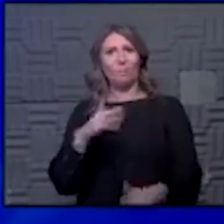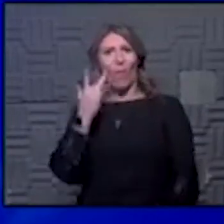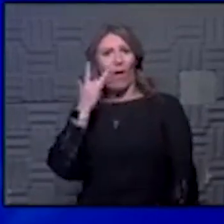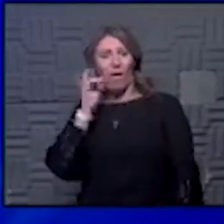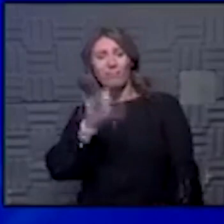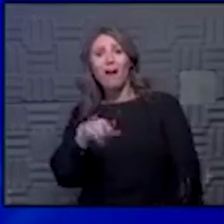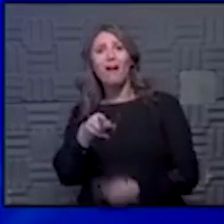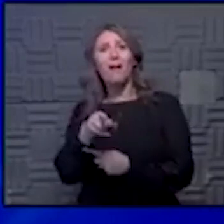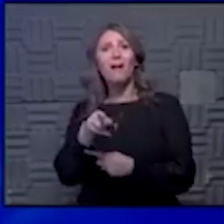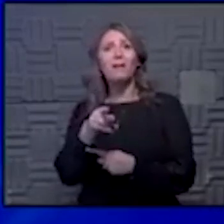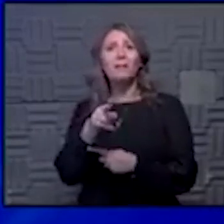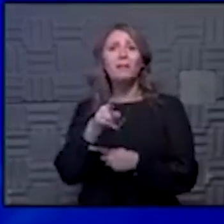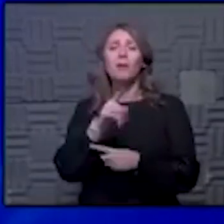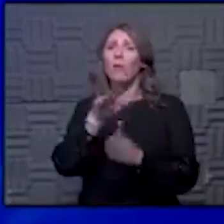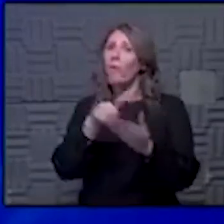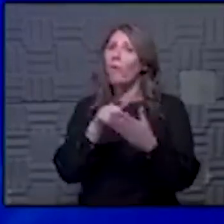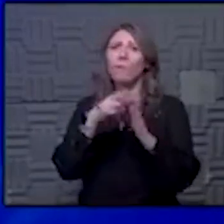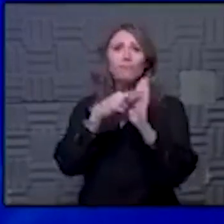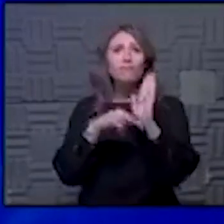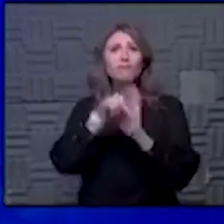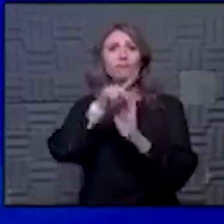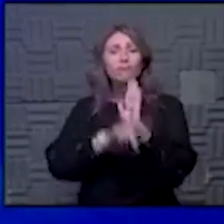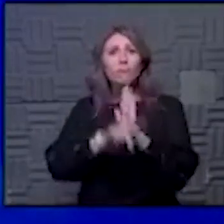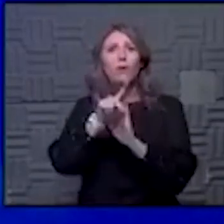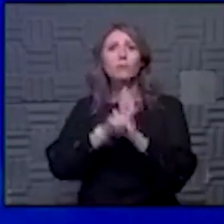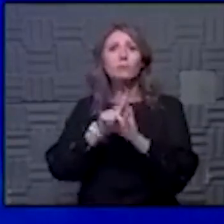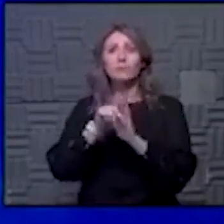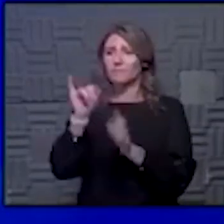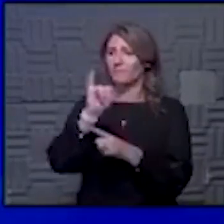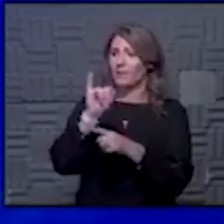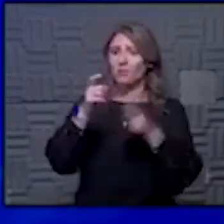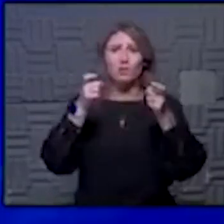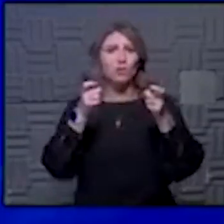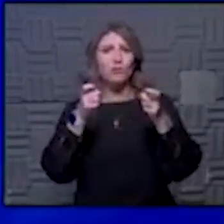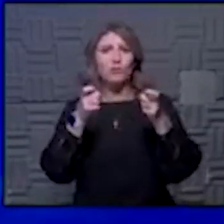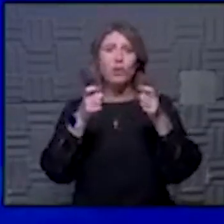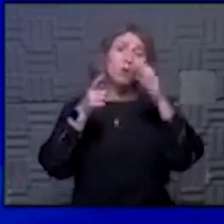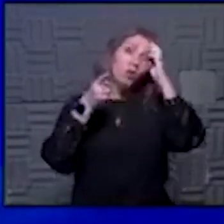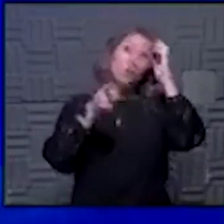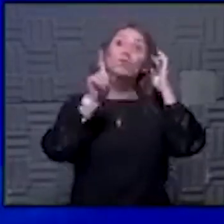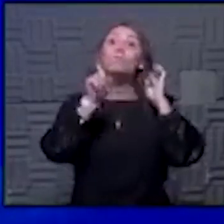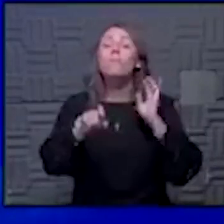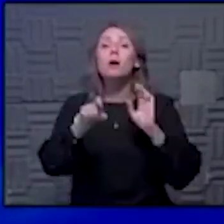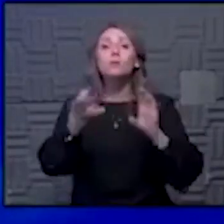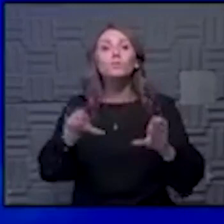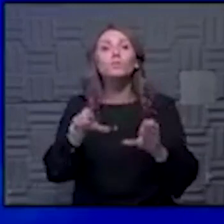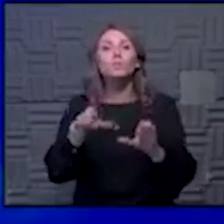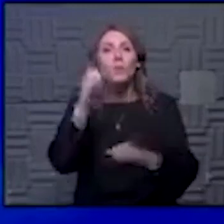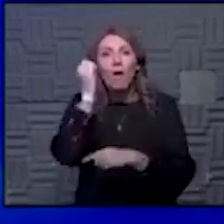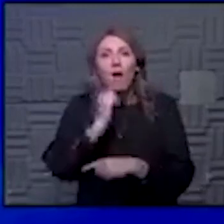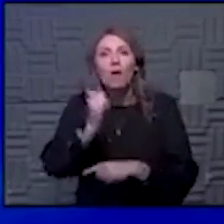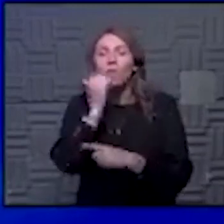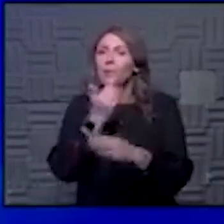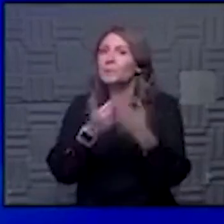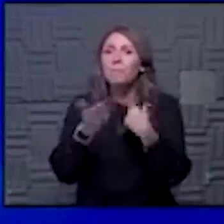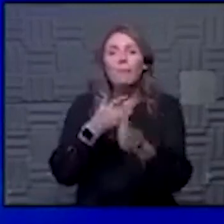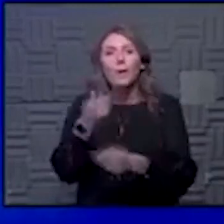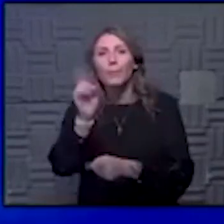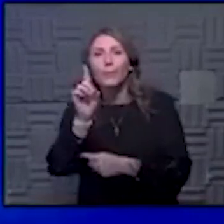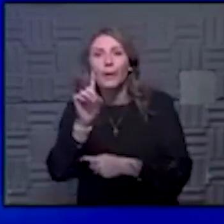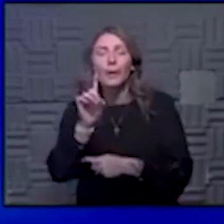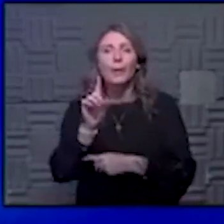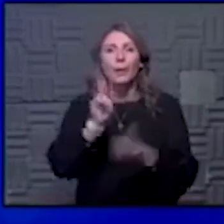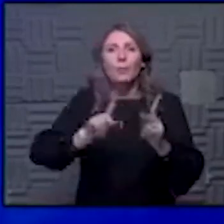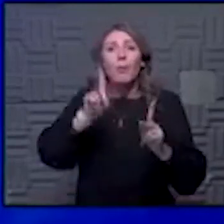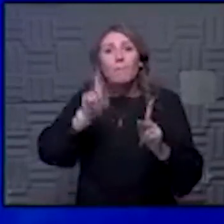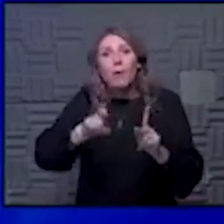the pillars of infection control travel with you wherever you go. And what we need is to make sure people follow the